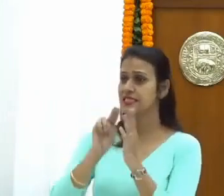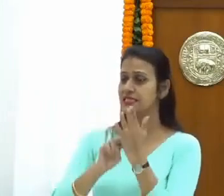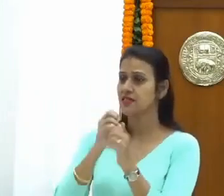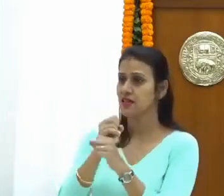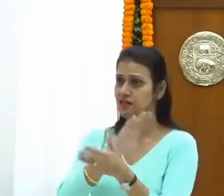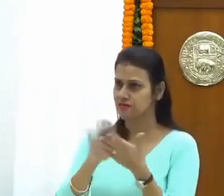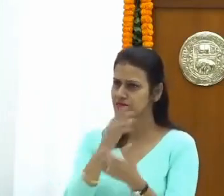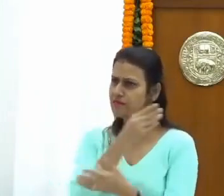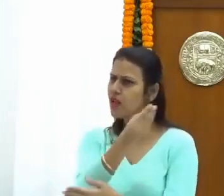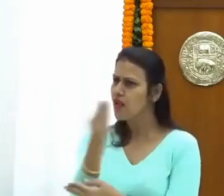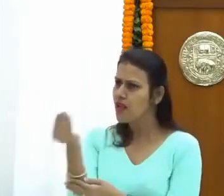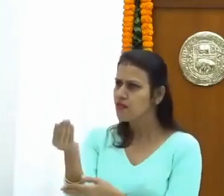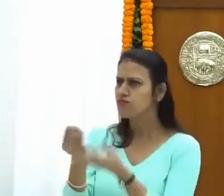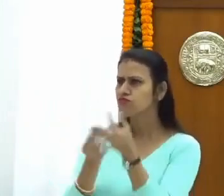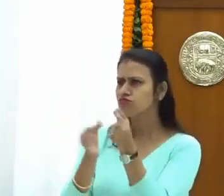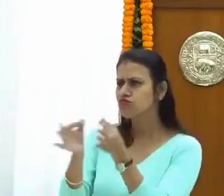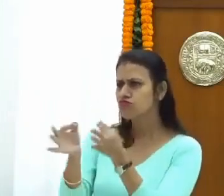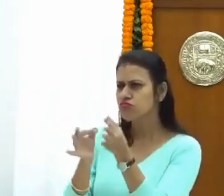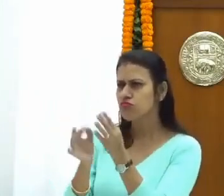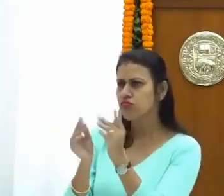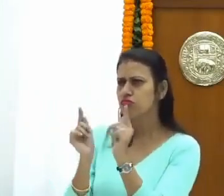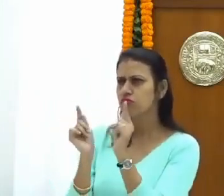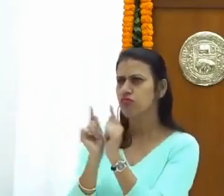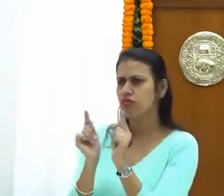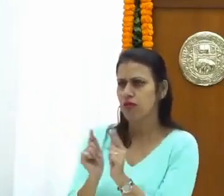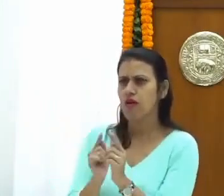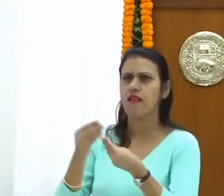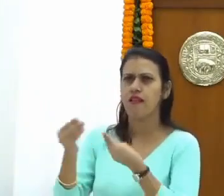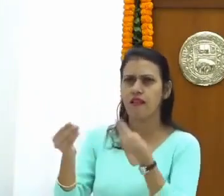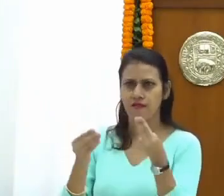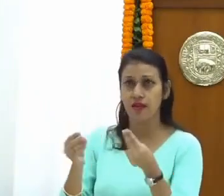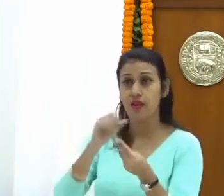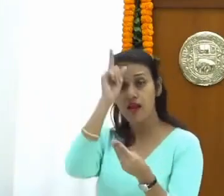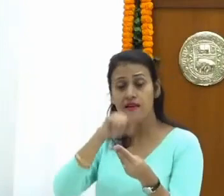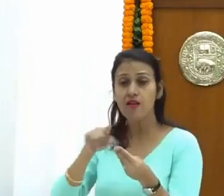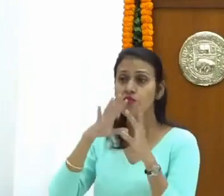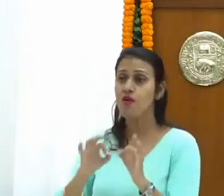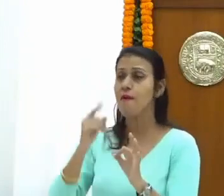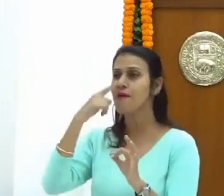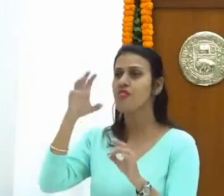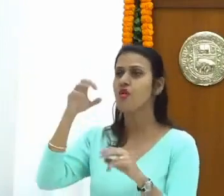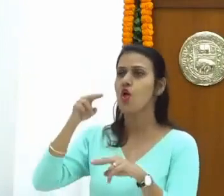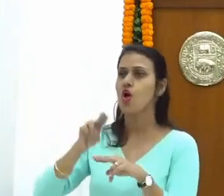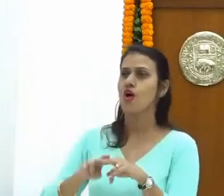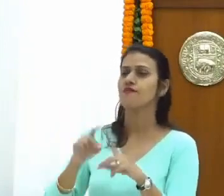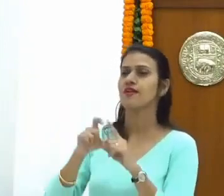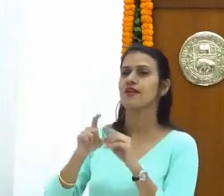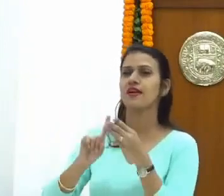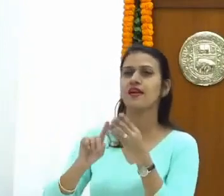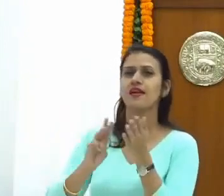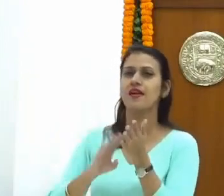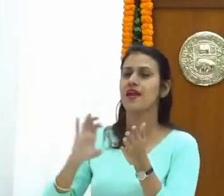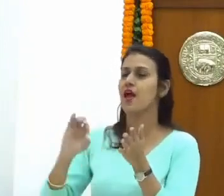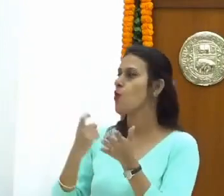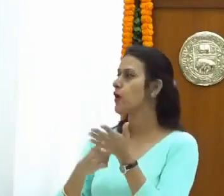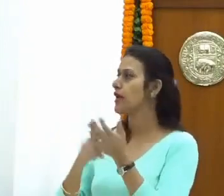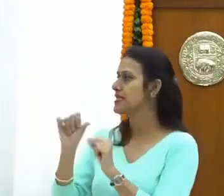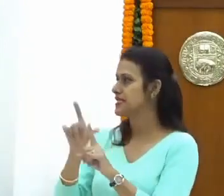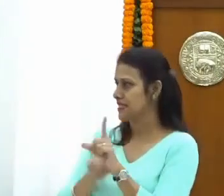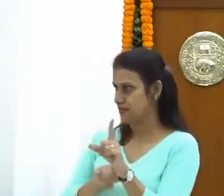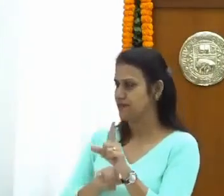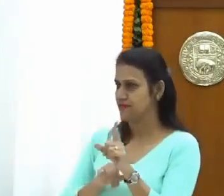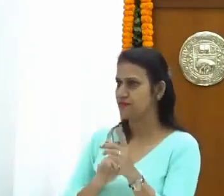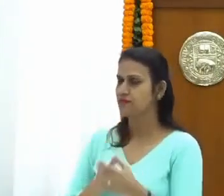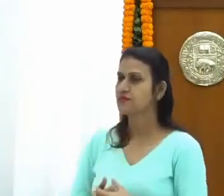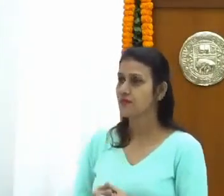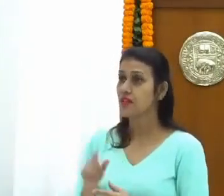give us some clues about that. India was the mother of democracy. Like there are two forms of democracy.